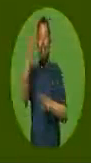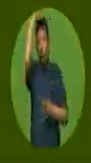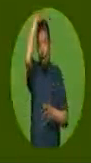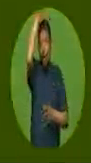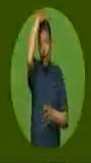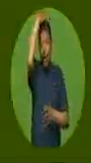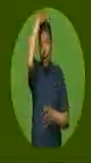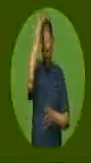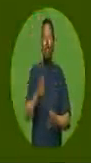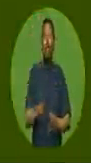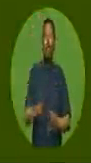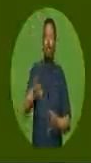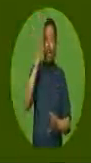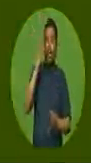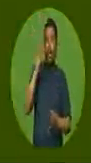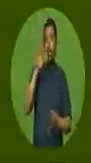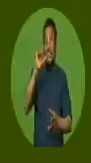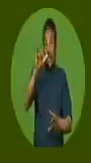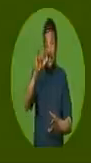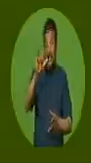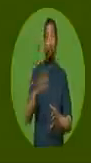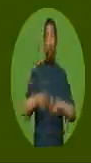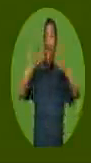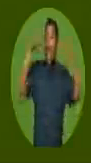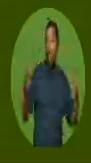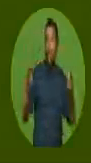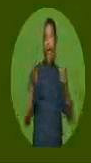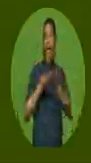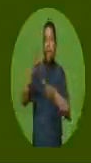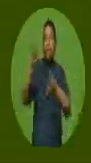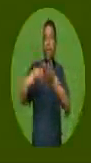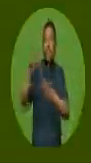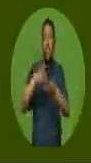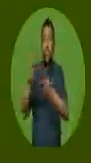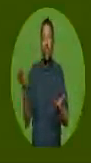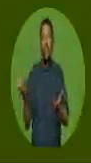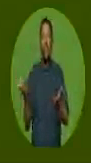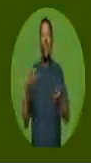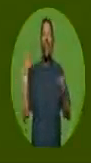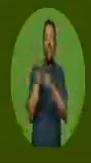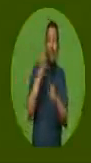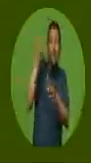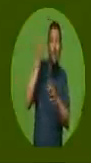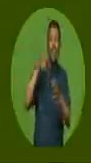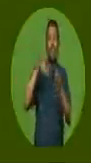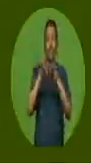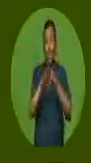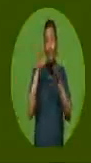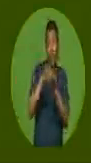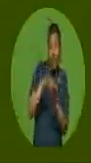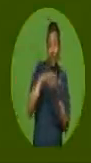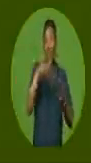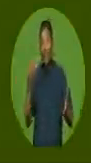enterprises were leading the government to bankruptcy due to huge expenditures on them in the form